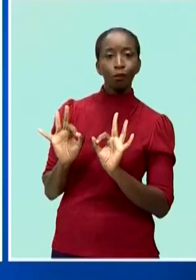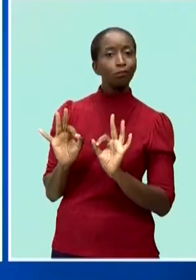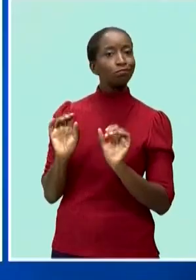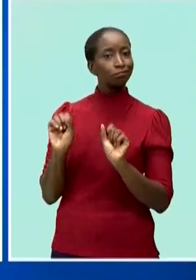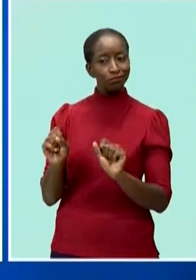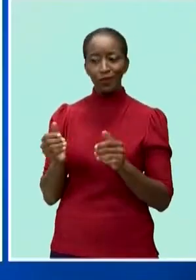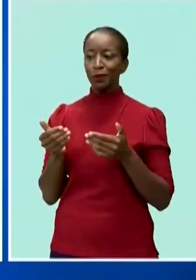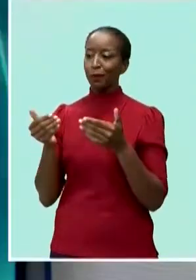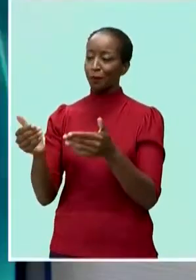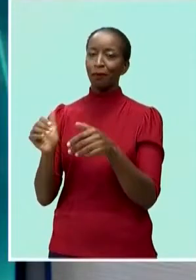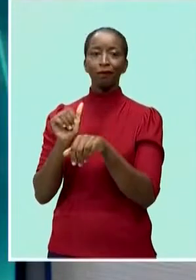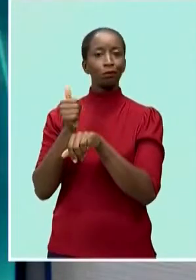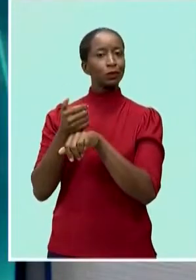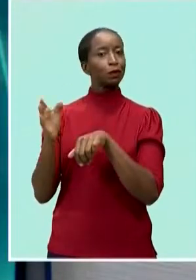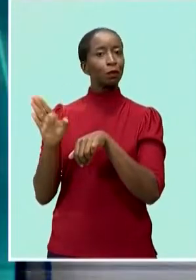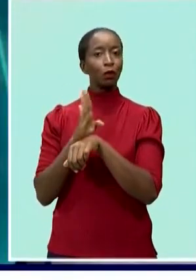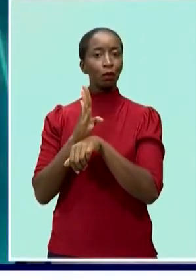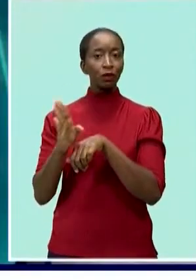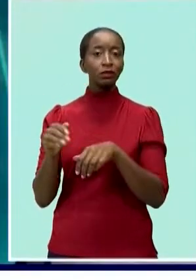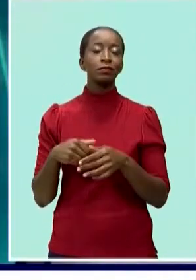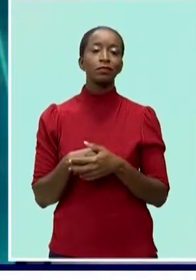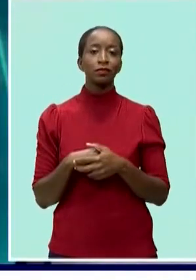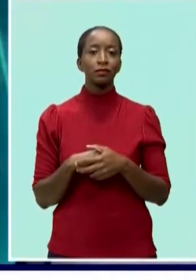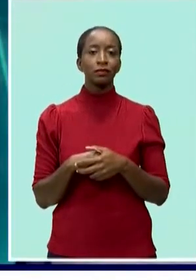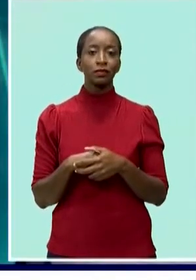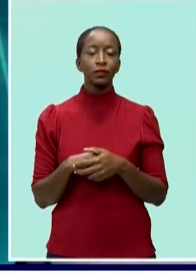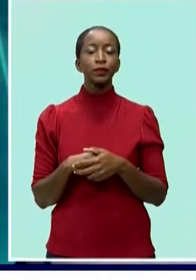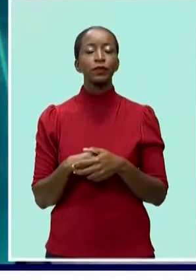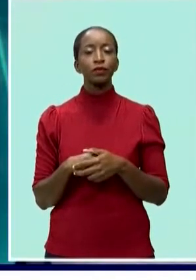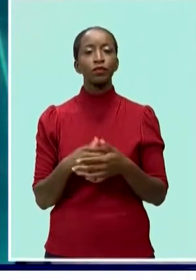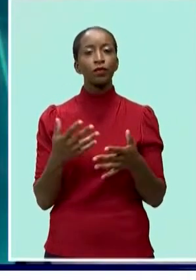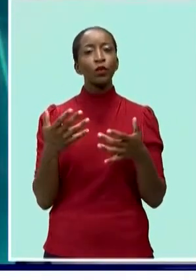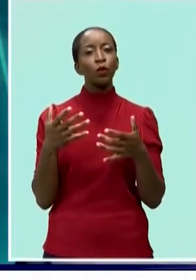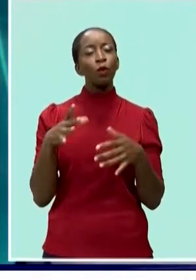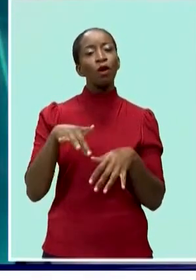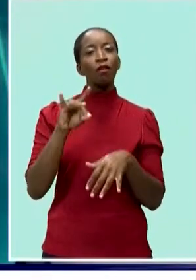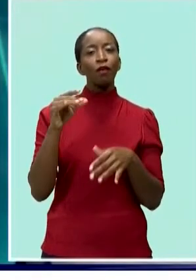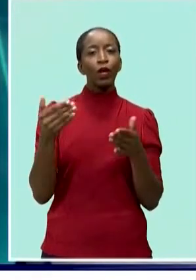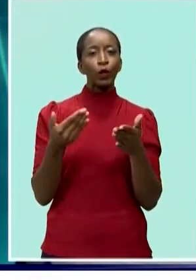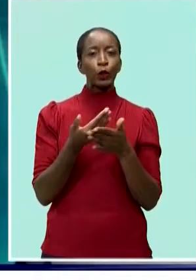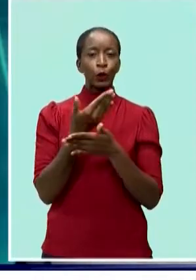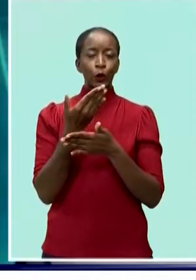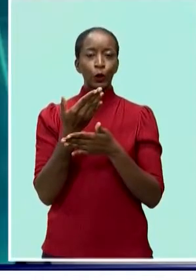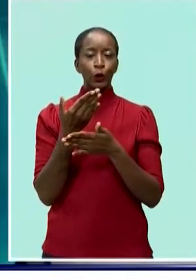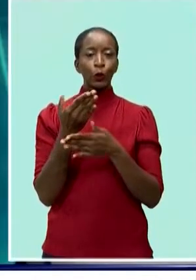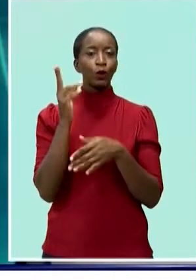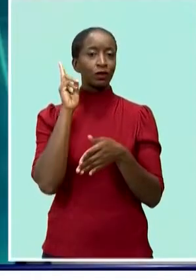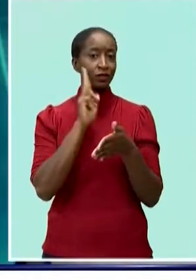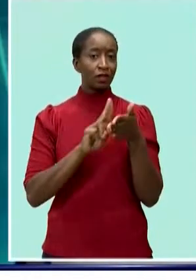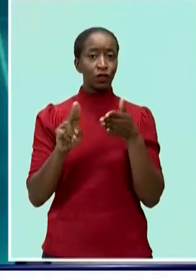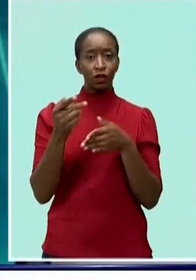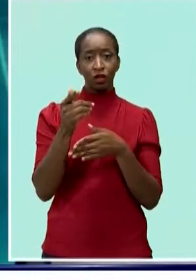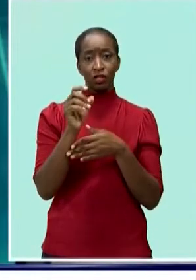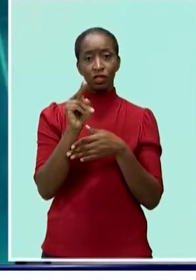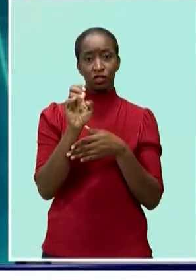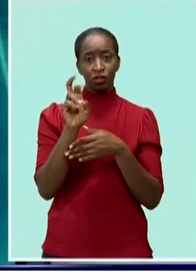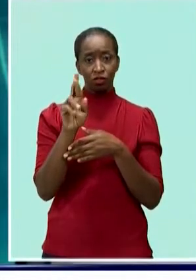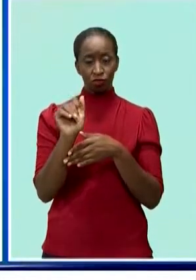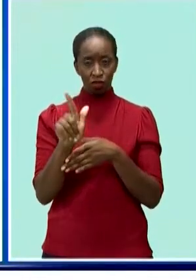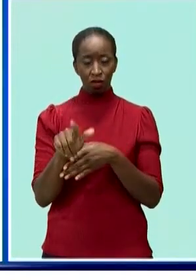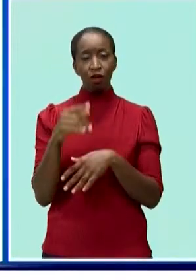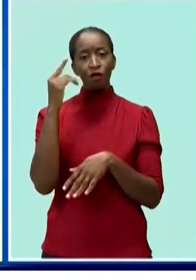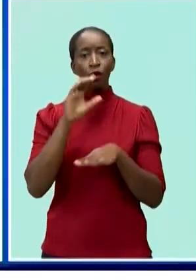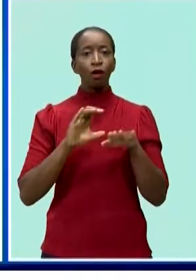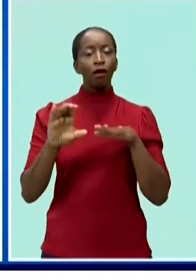this space, sir. Well, the search is on for a new Secretary General of the Caribbean Tourism Organization. Hugh Riley, who